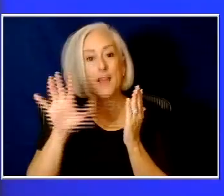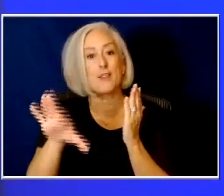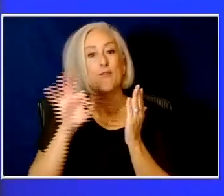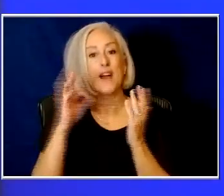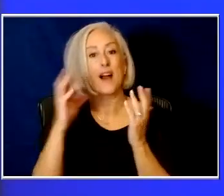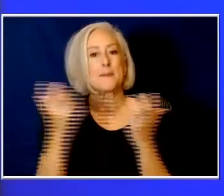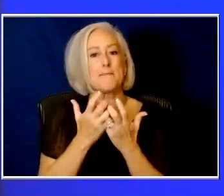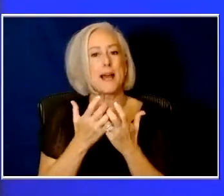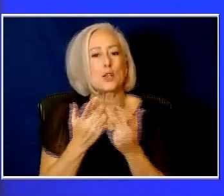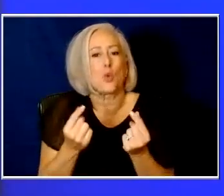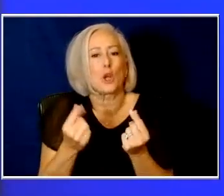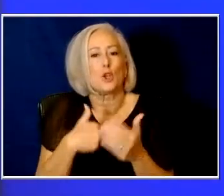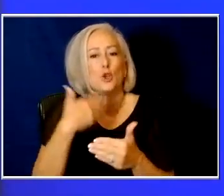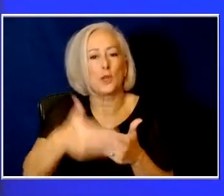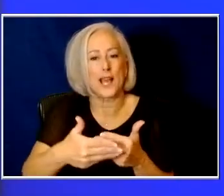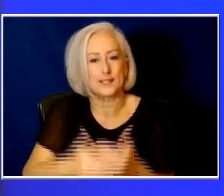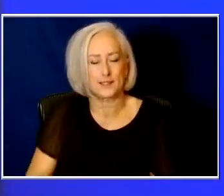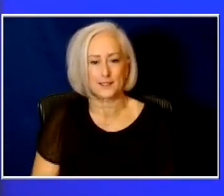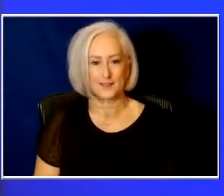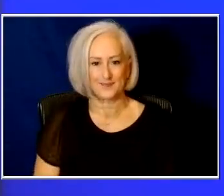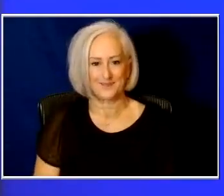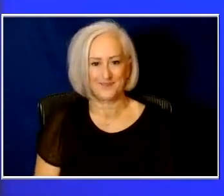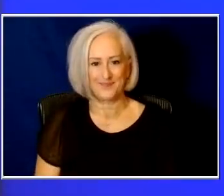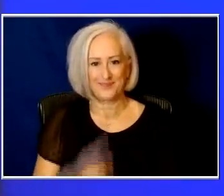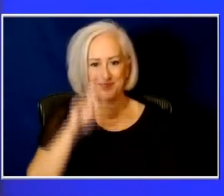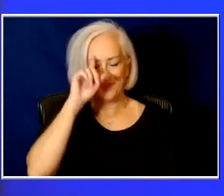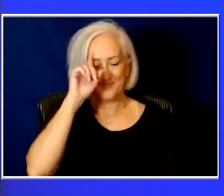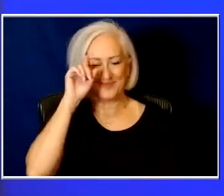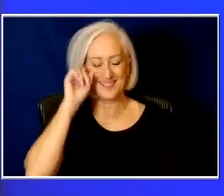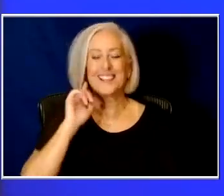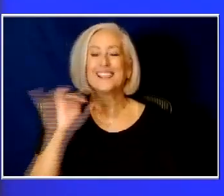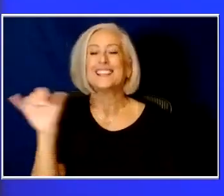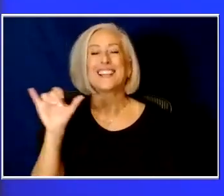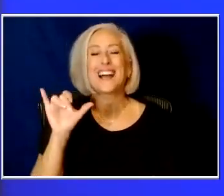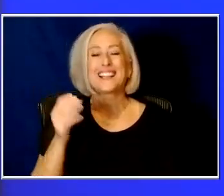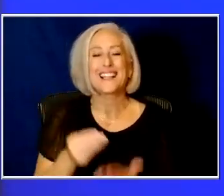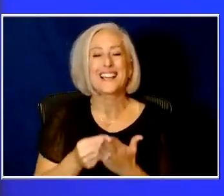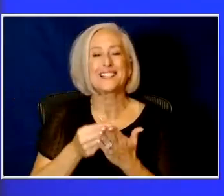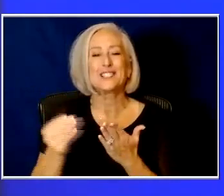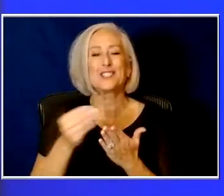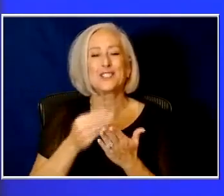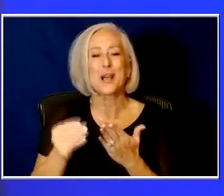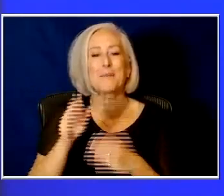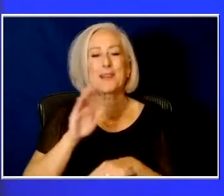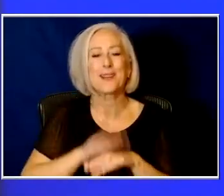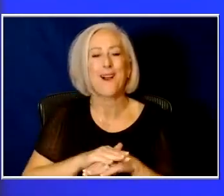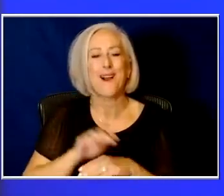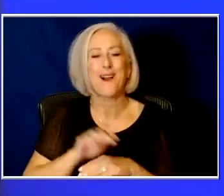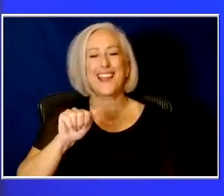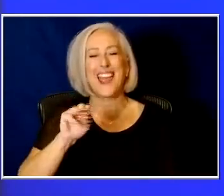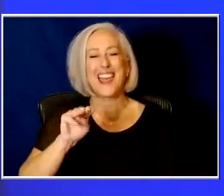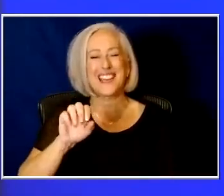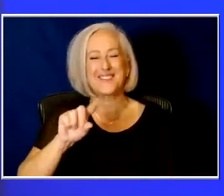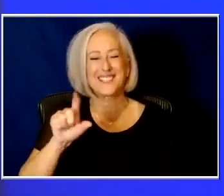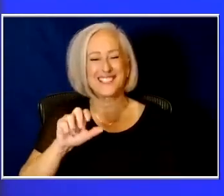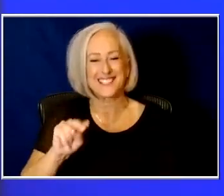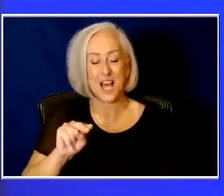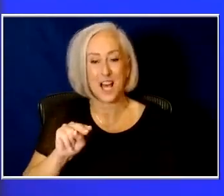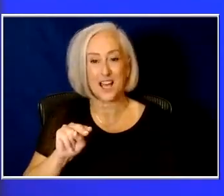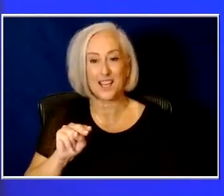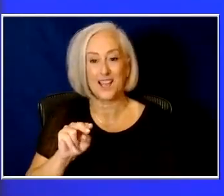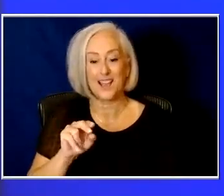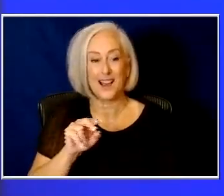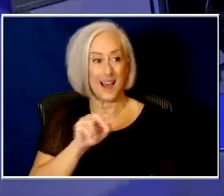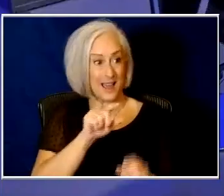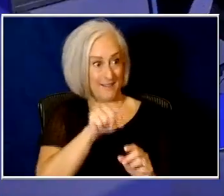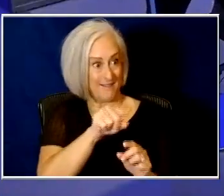like shopping on Amazon. I put them in my cart and I order them, and then seriously? it's kind of surreal when you do it